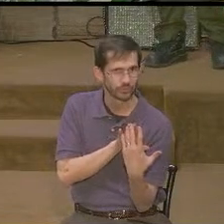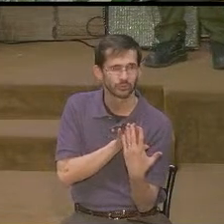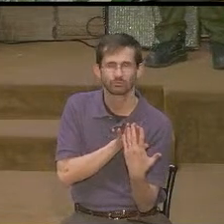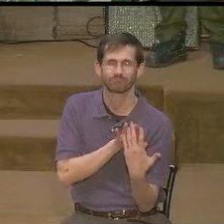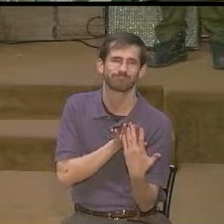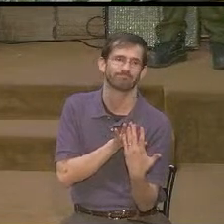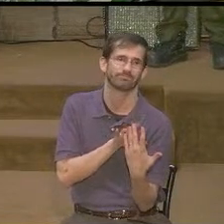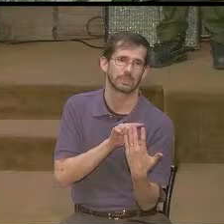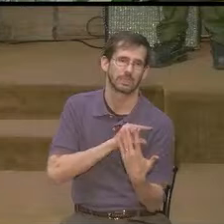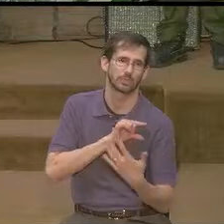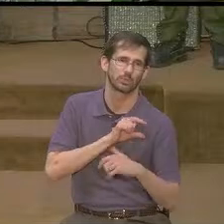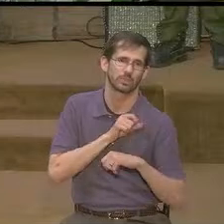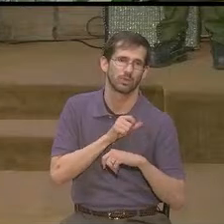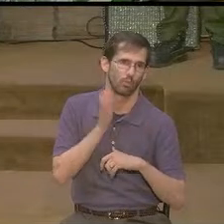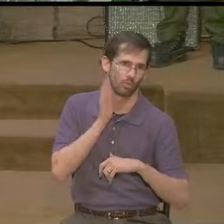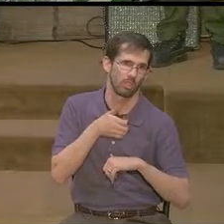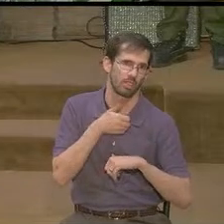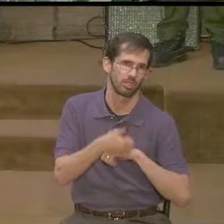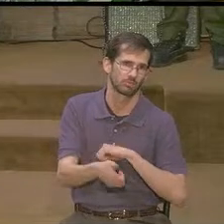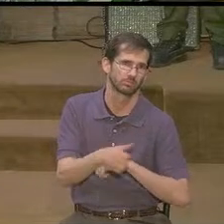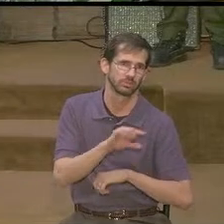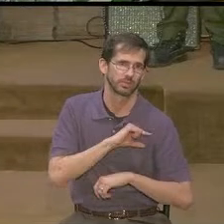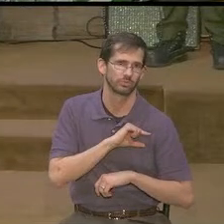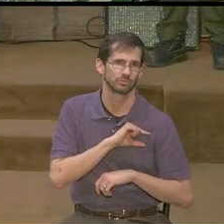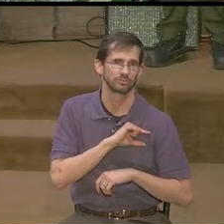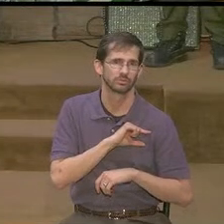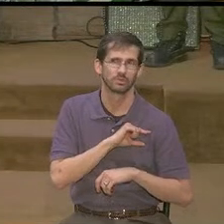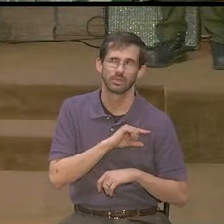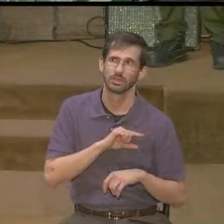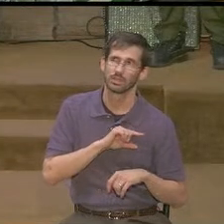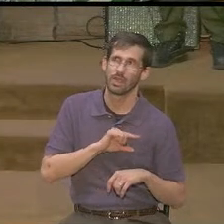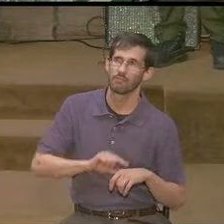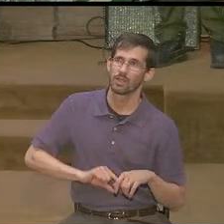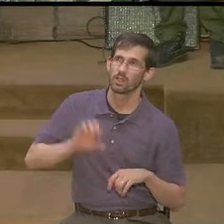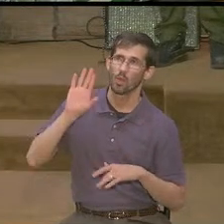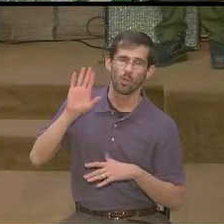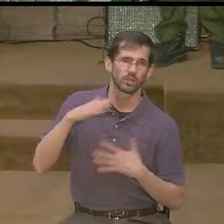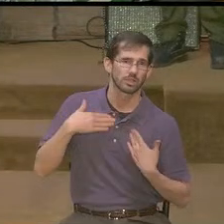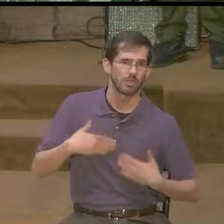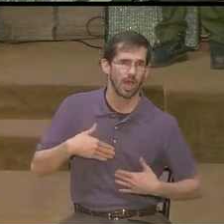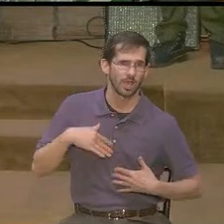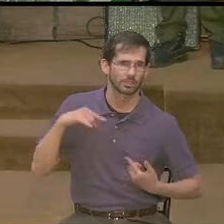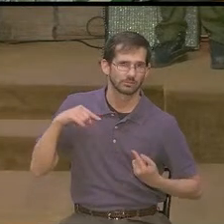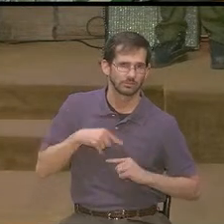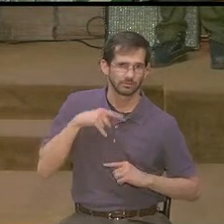is guilty, will be guilty of the body and the blood of the Lord.